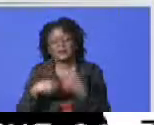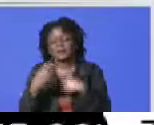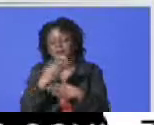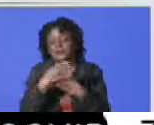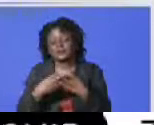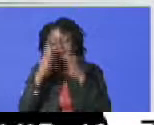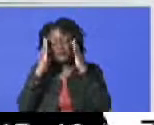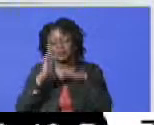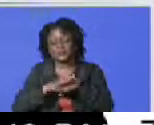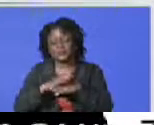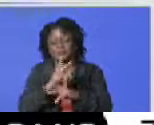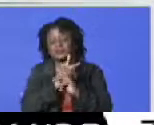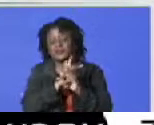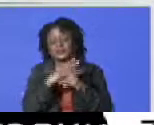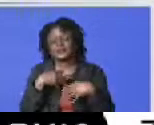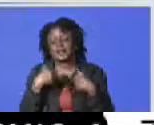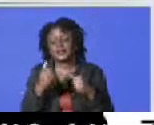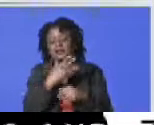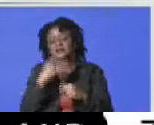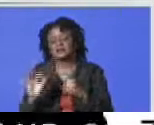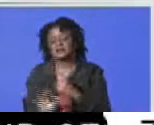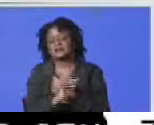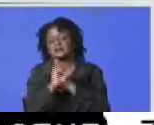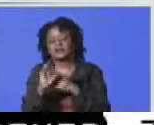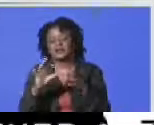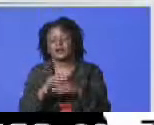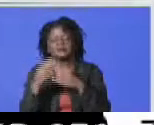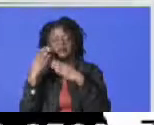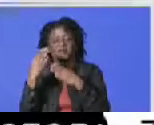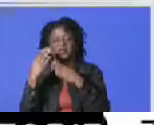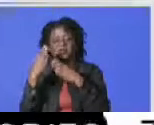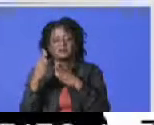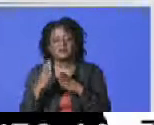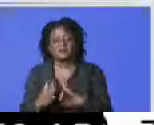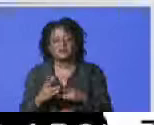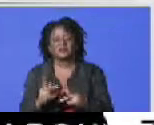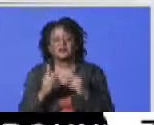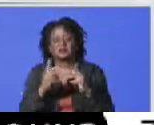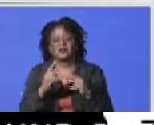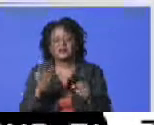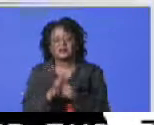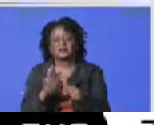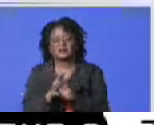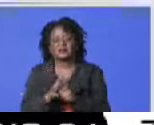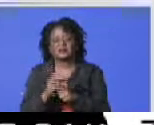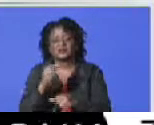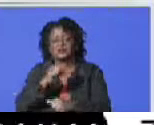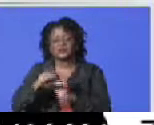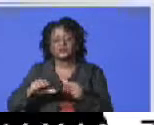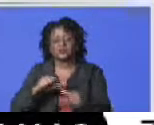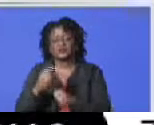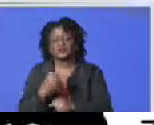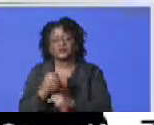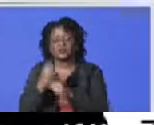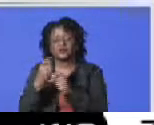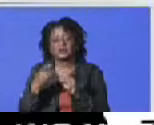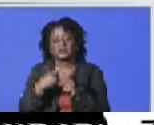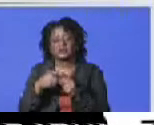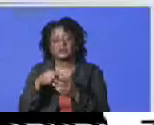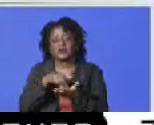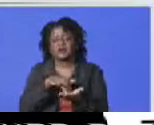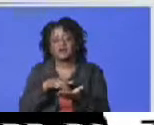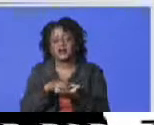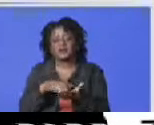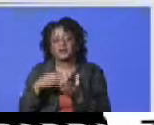on protecting the health and safety of Bahamians, providing adequate social support to vulnerable members of the community,